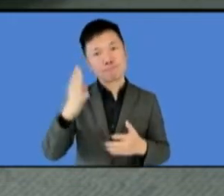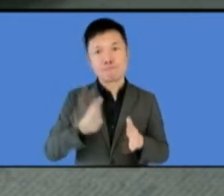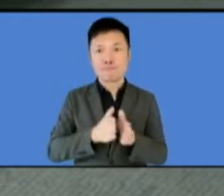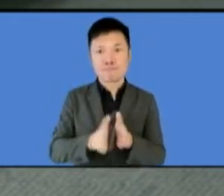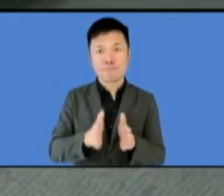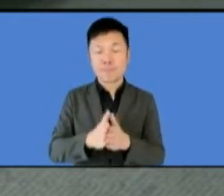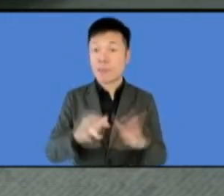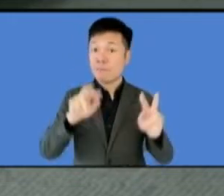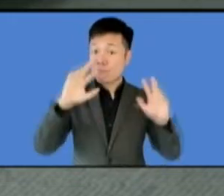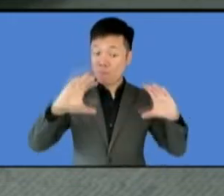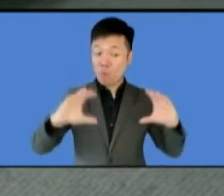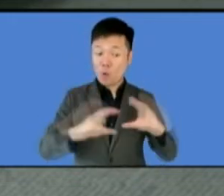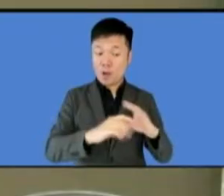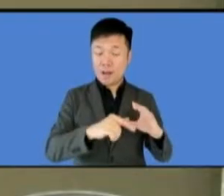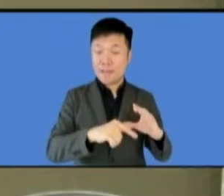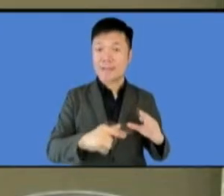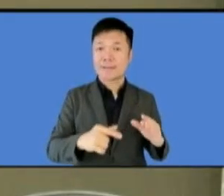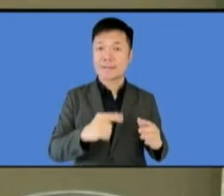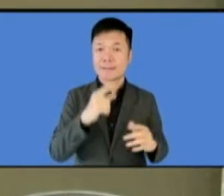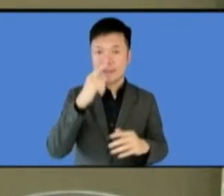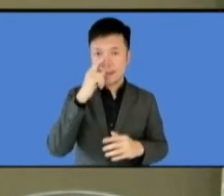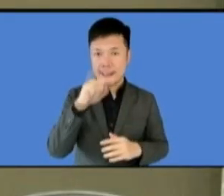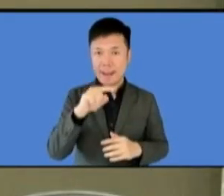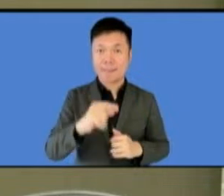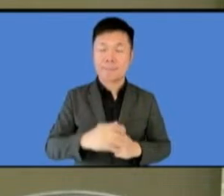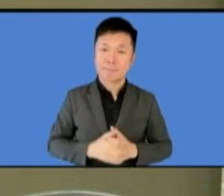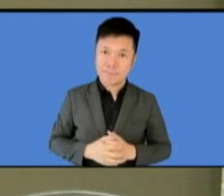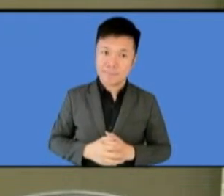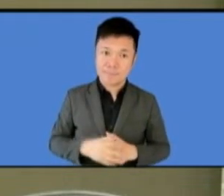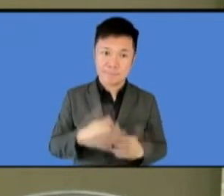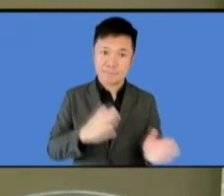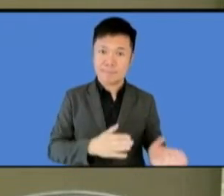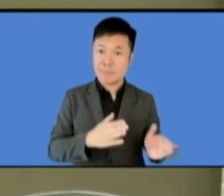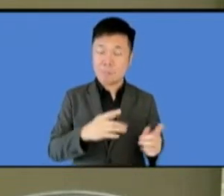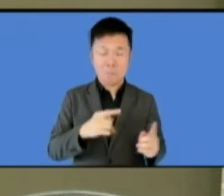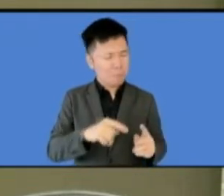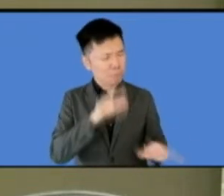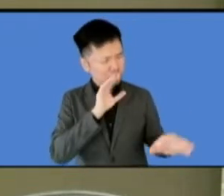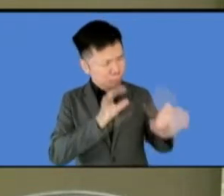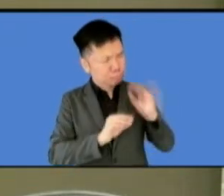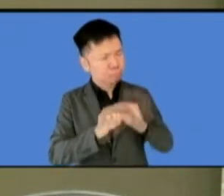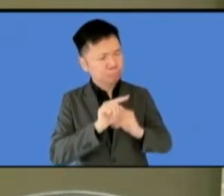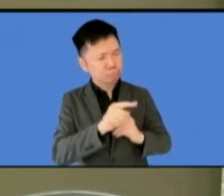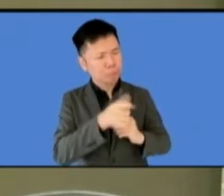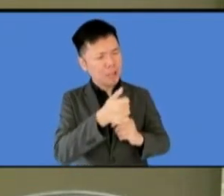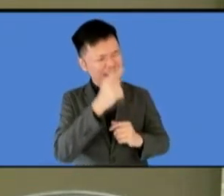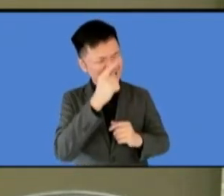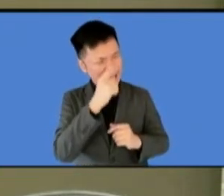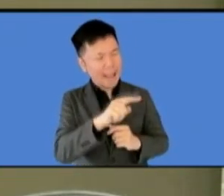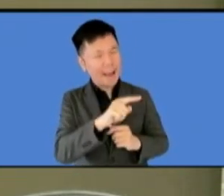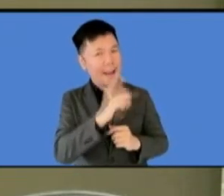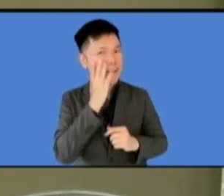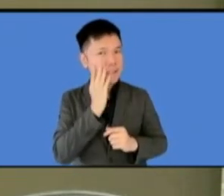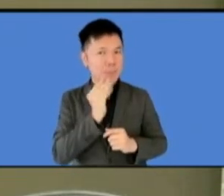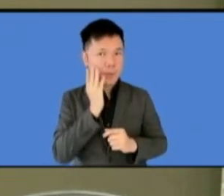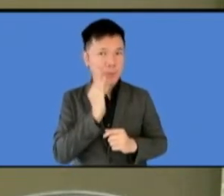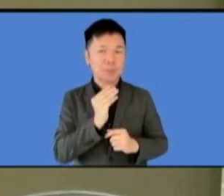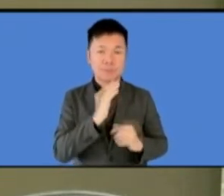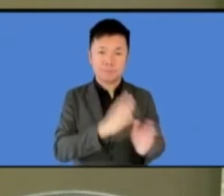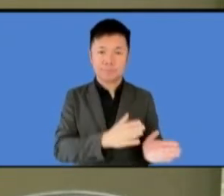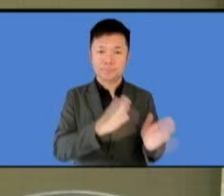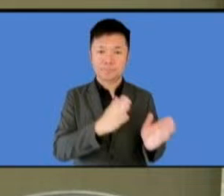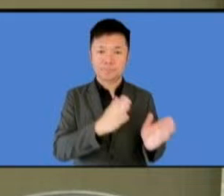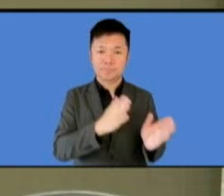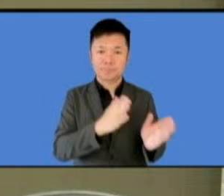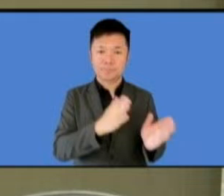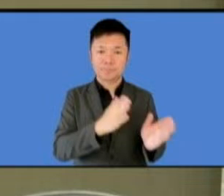on Thailand, and I think other countries really can learn quite a bit from your experience. Now let us move on to Mr. Rohit Prasad,